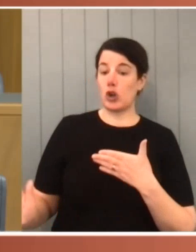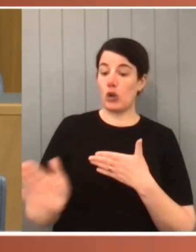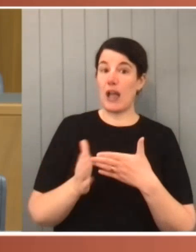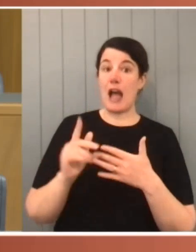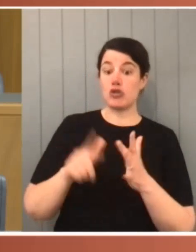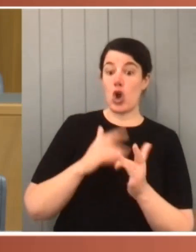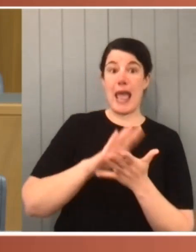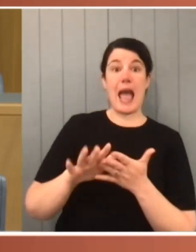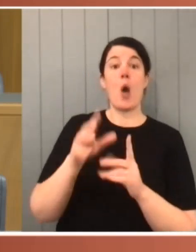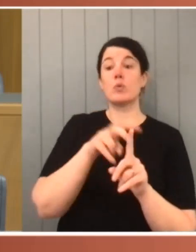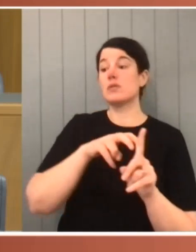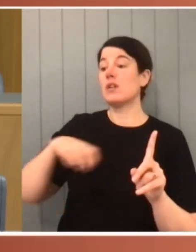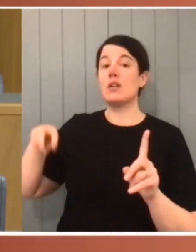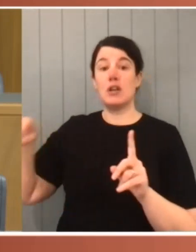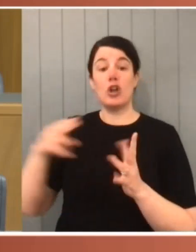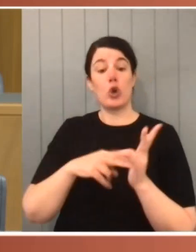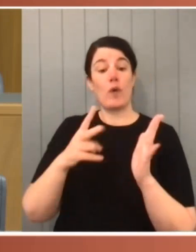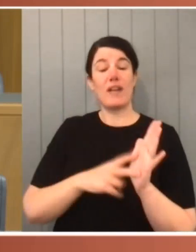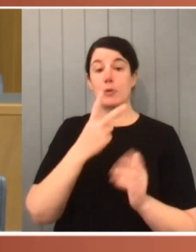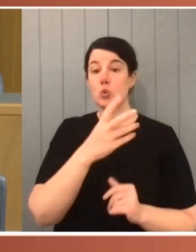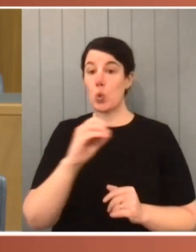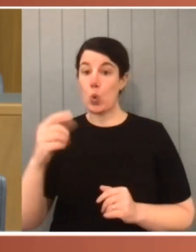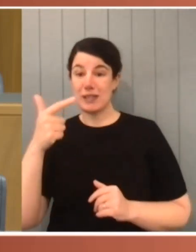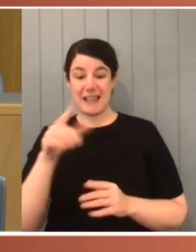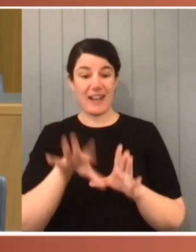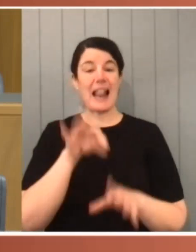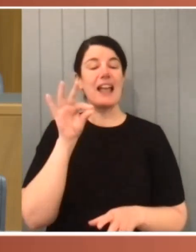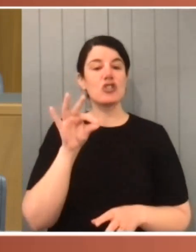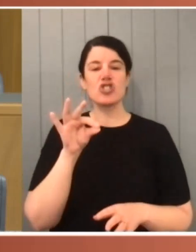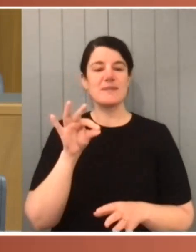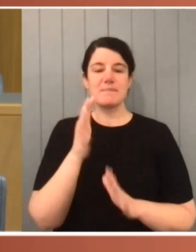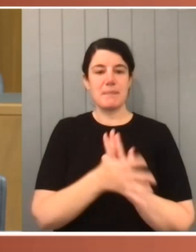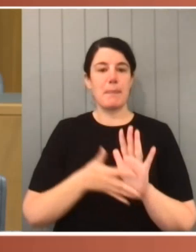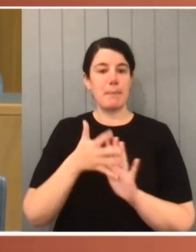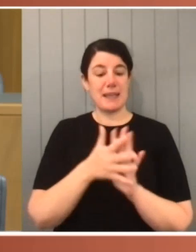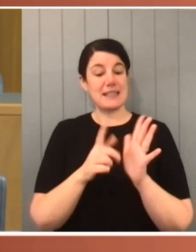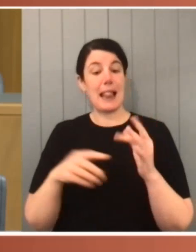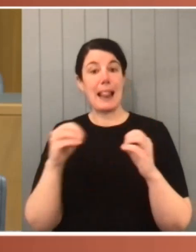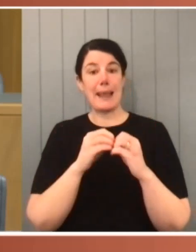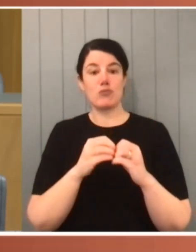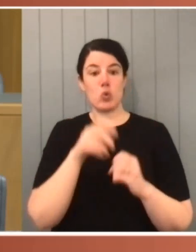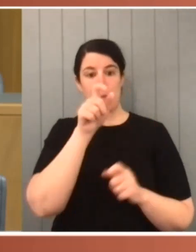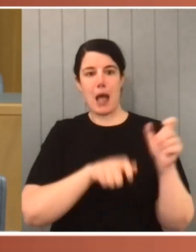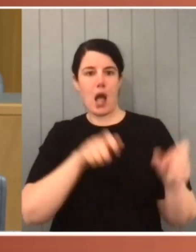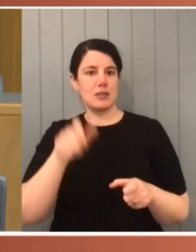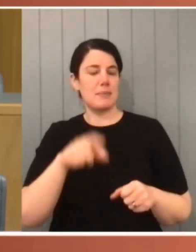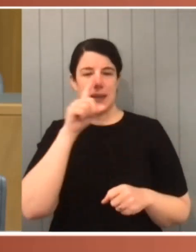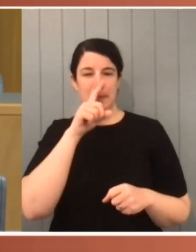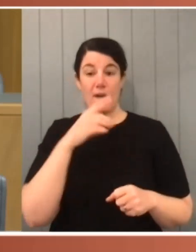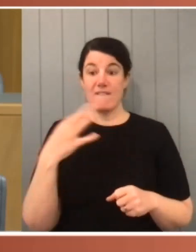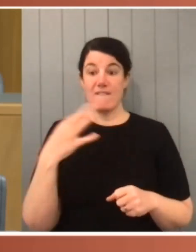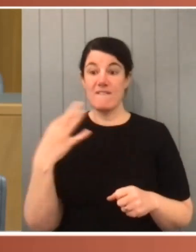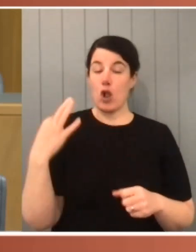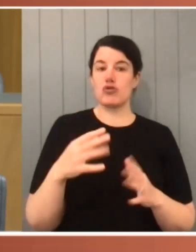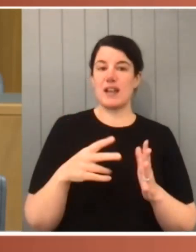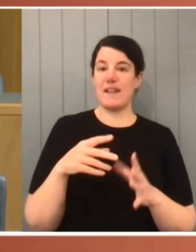the November 2007 election effectively left Liberal Party champions of voluntary voting at a dead